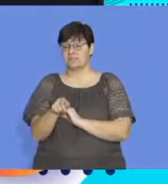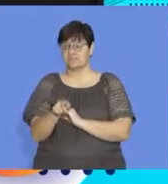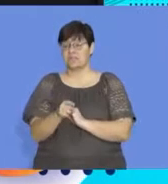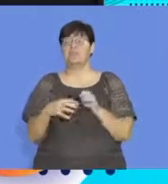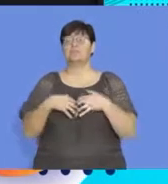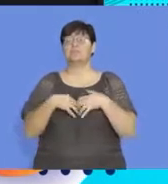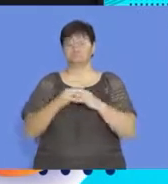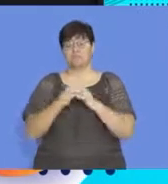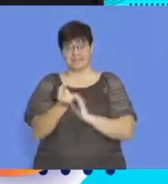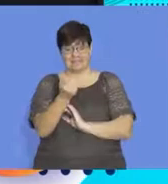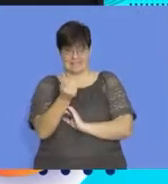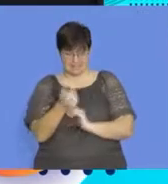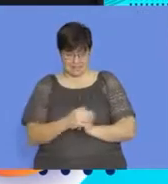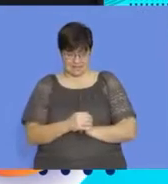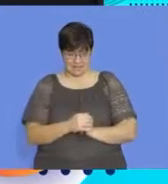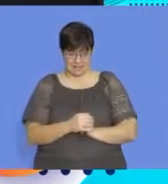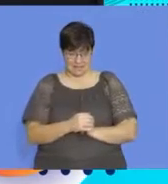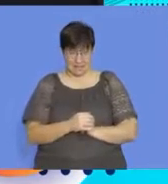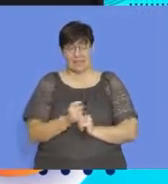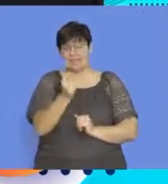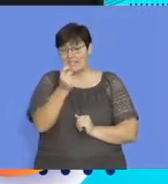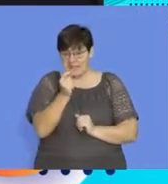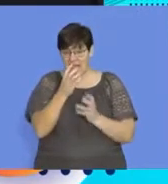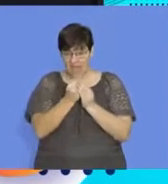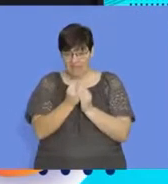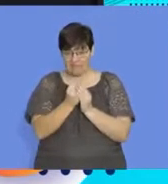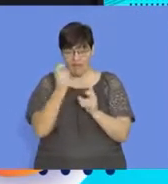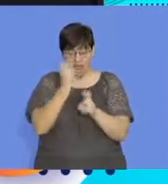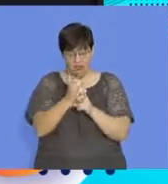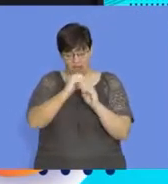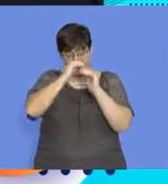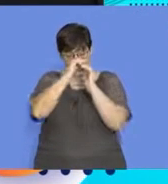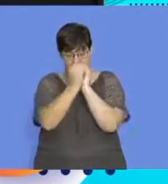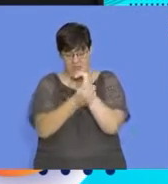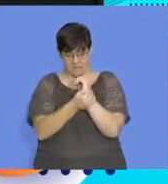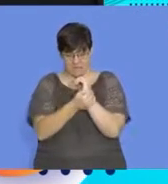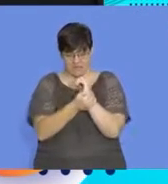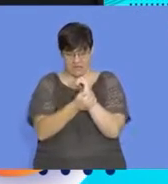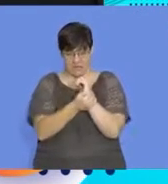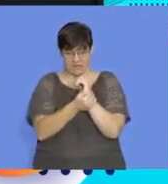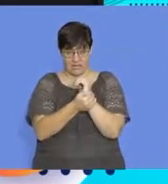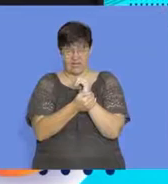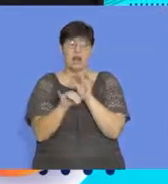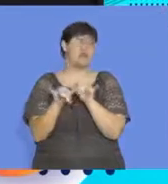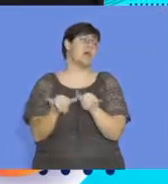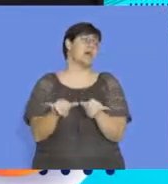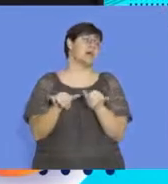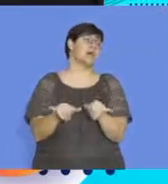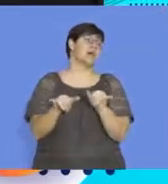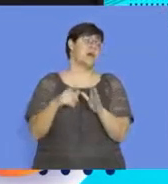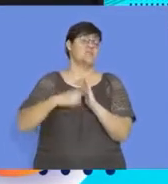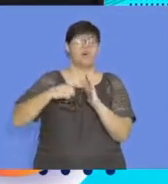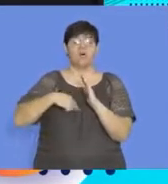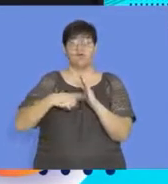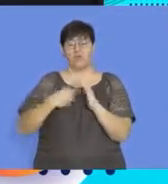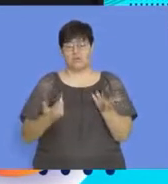a seed. A seed has got a hard coat, all right? It can lie dormant for many years, and when a